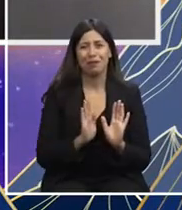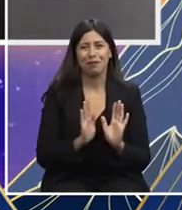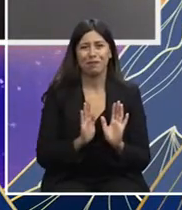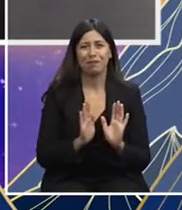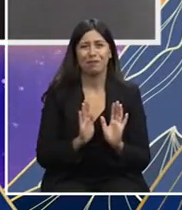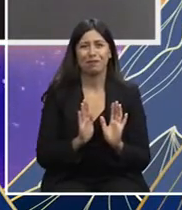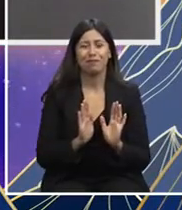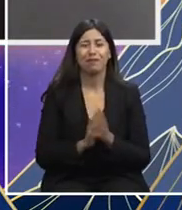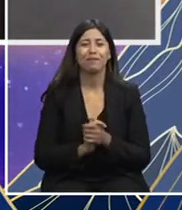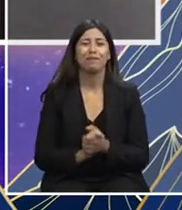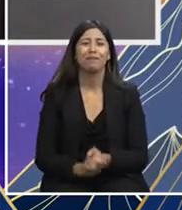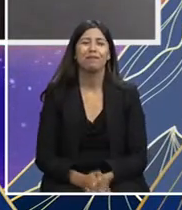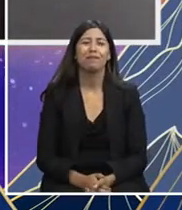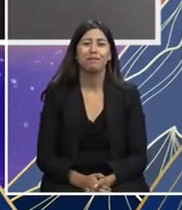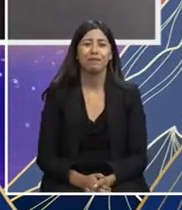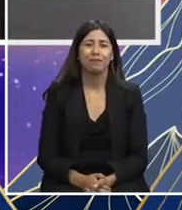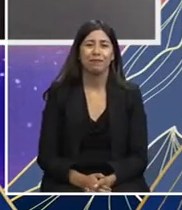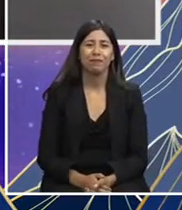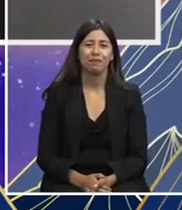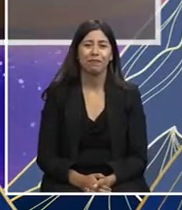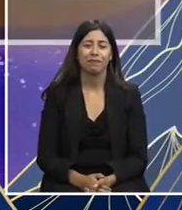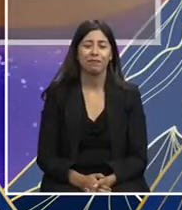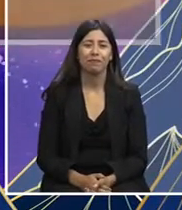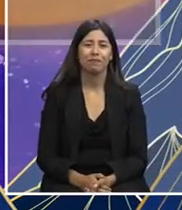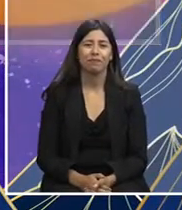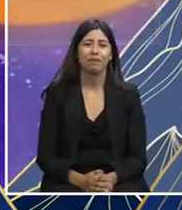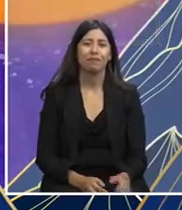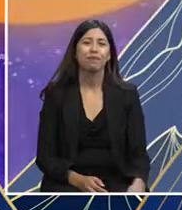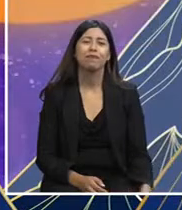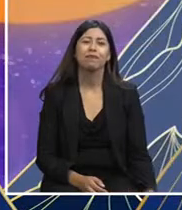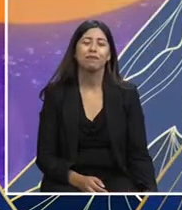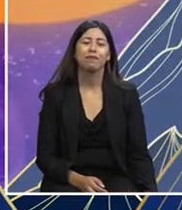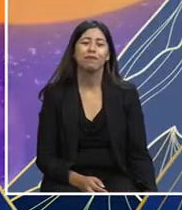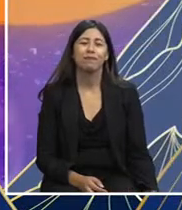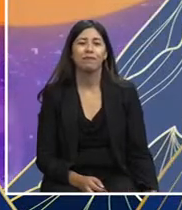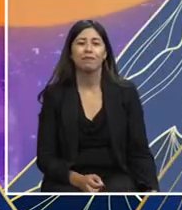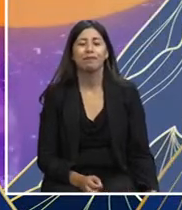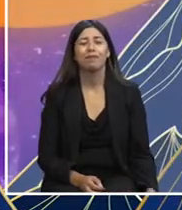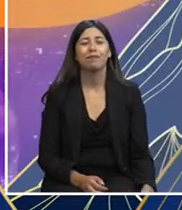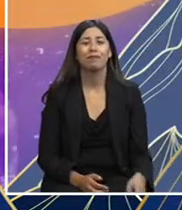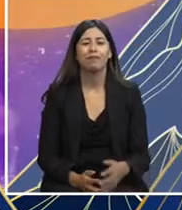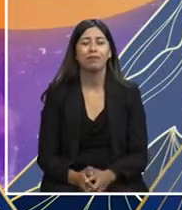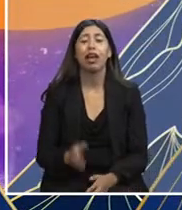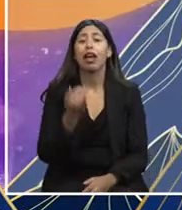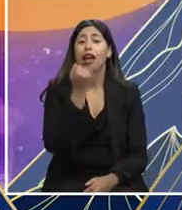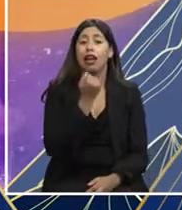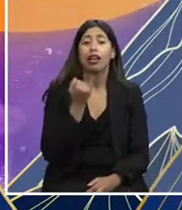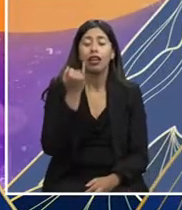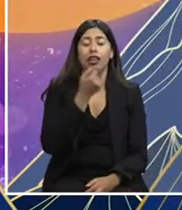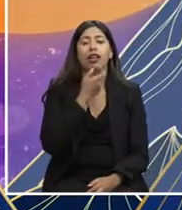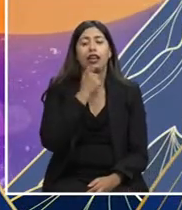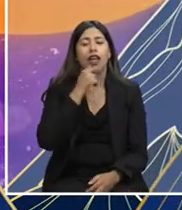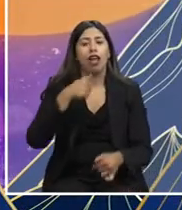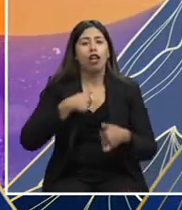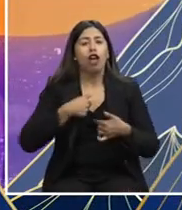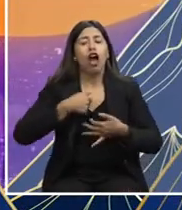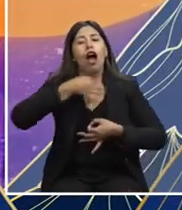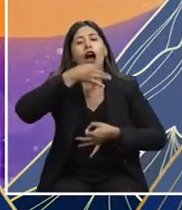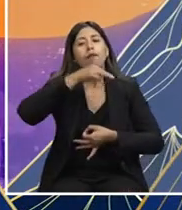I'm very happy to be here, and thank you for inviting me. I'm going to talk to you about what I call the human